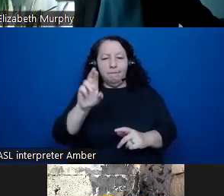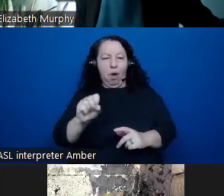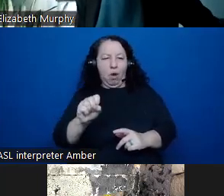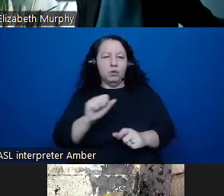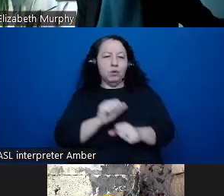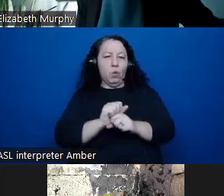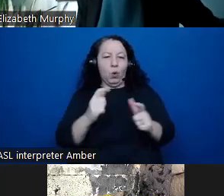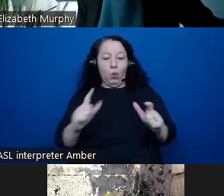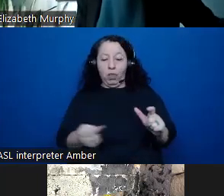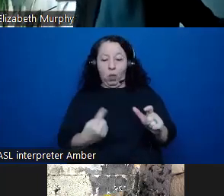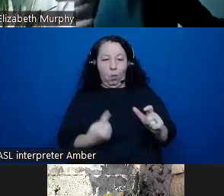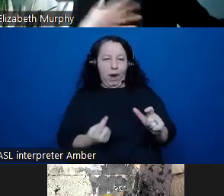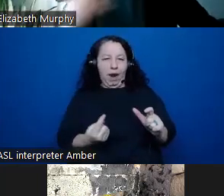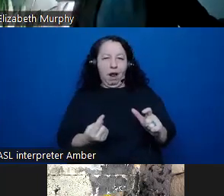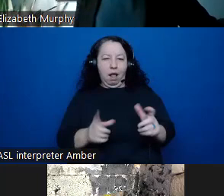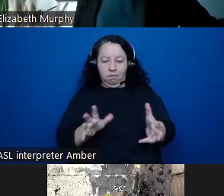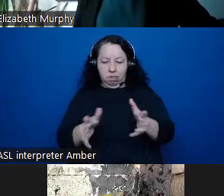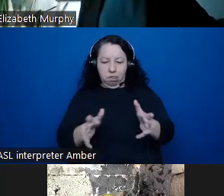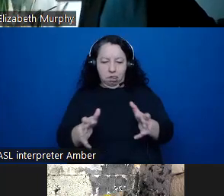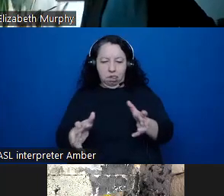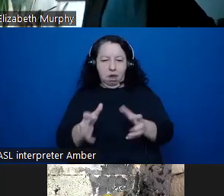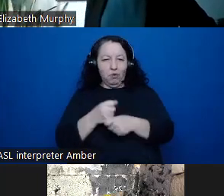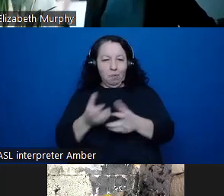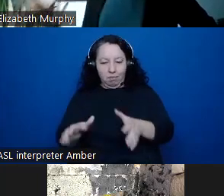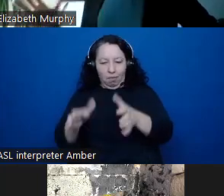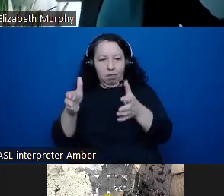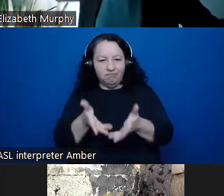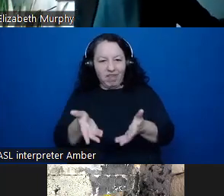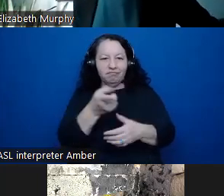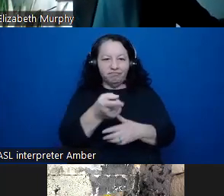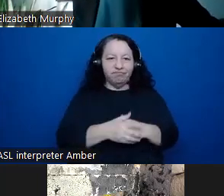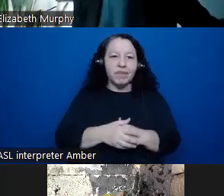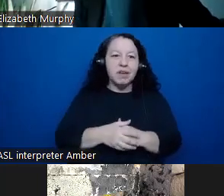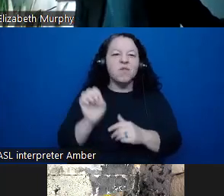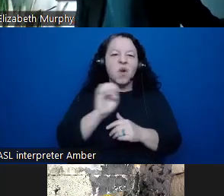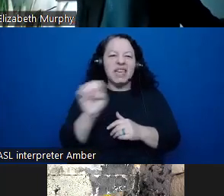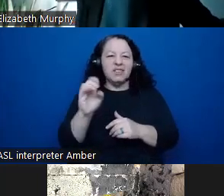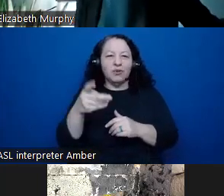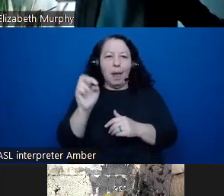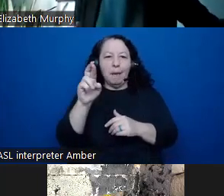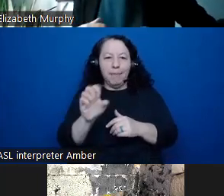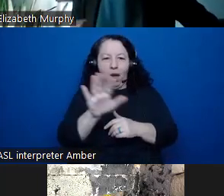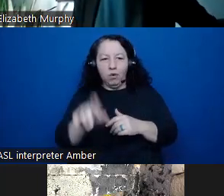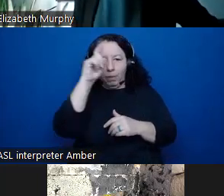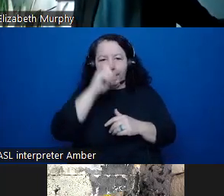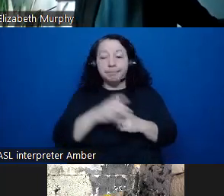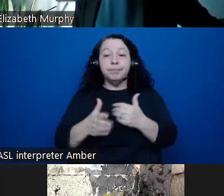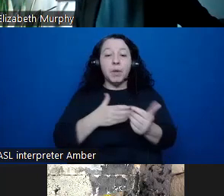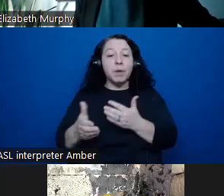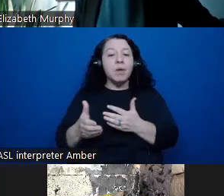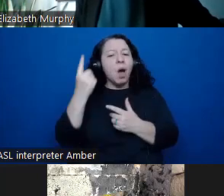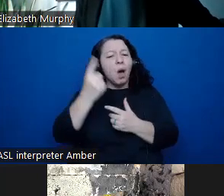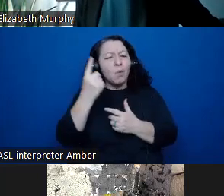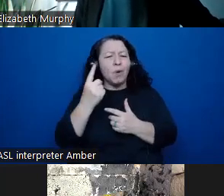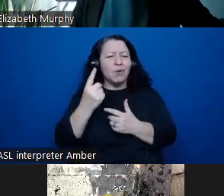provinces of the Roman Empire. So when invited to present here today, I first wondered whether the archaeology of work might be too mundane